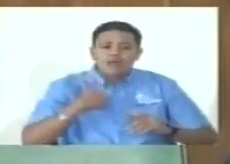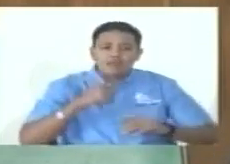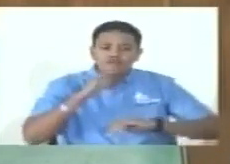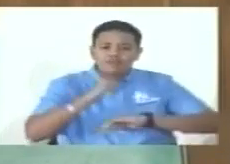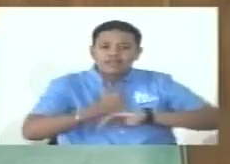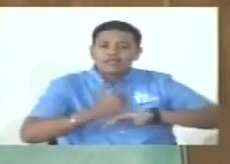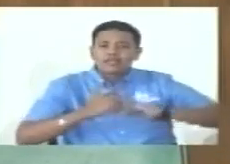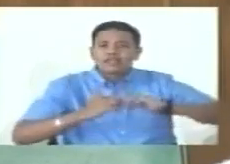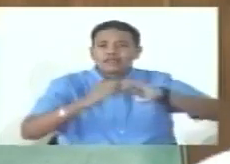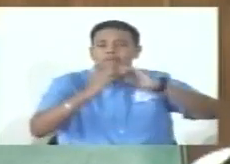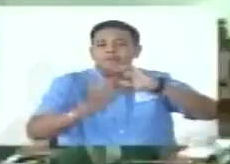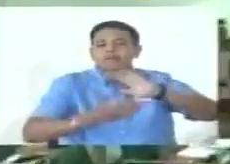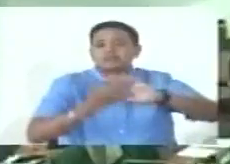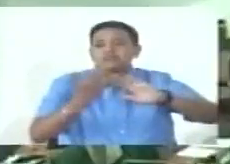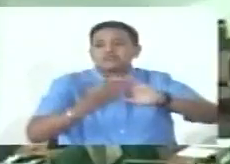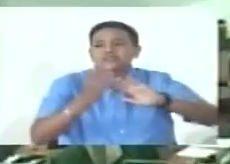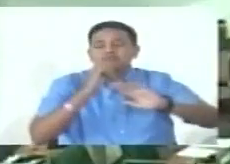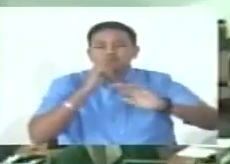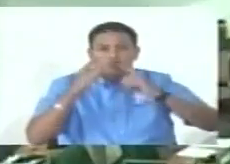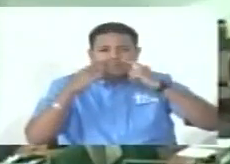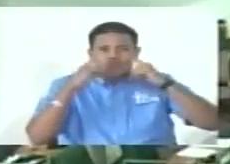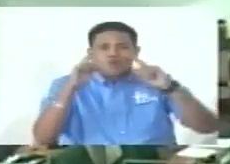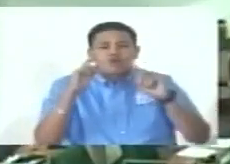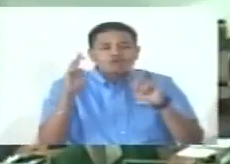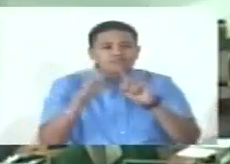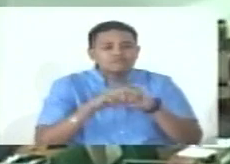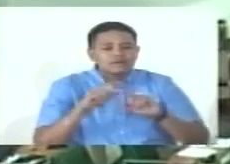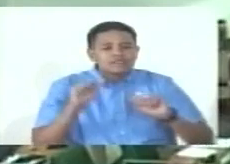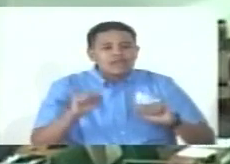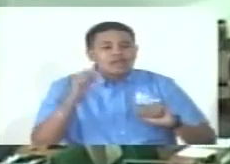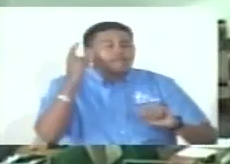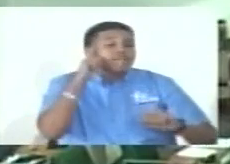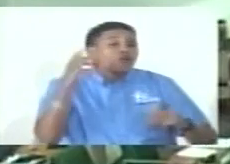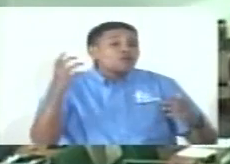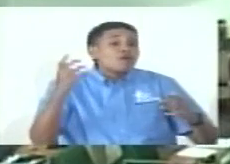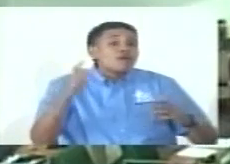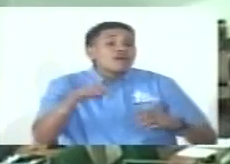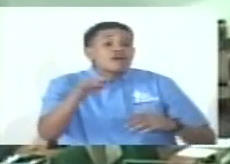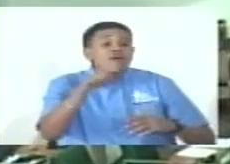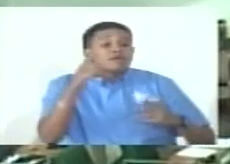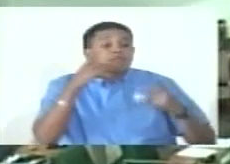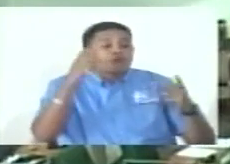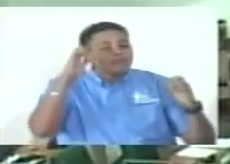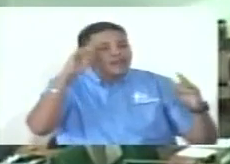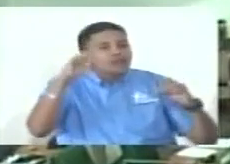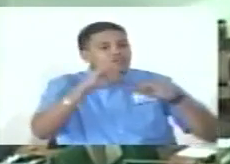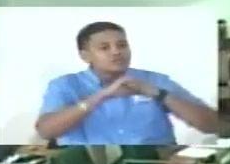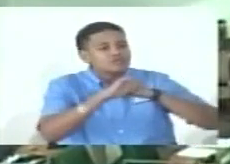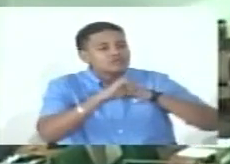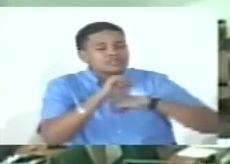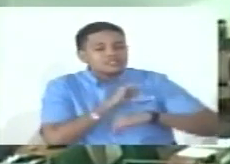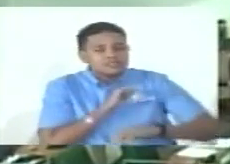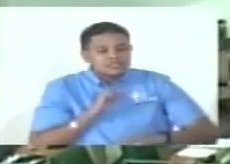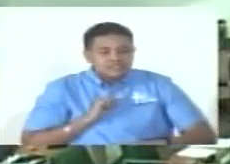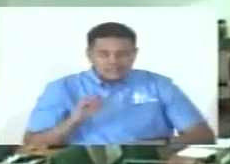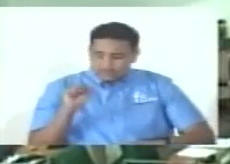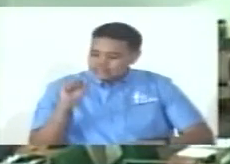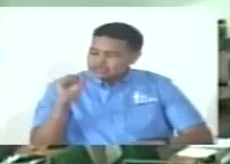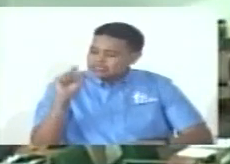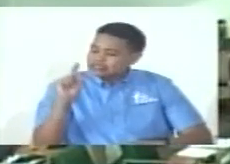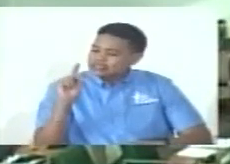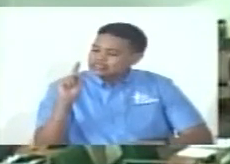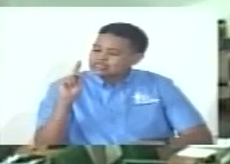implemented, to have it work, and for the public education that Senator Skeffer and others have spoken